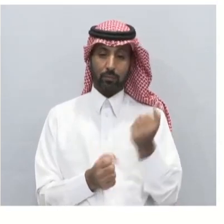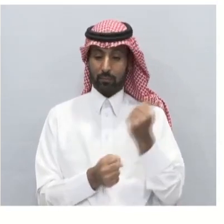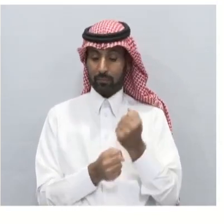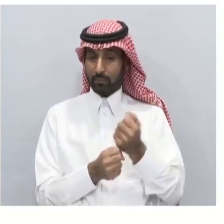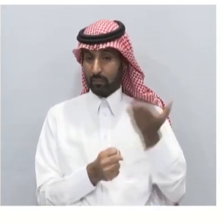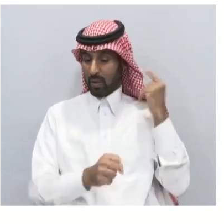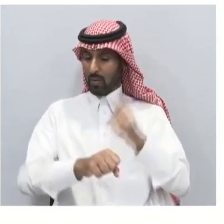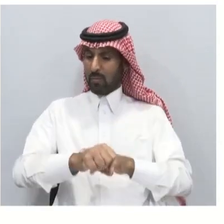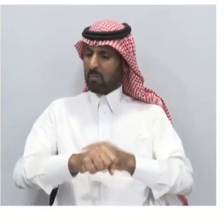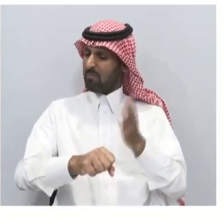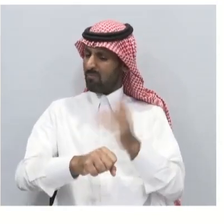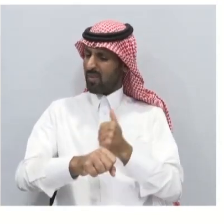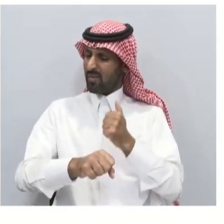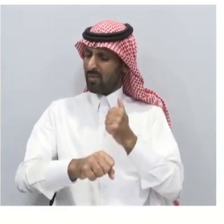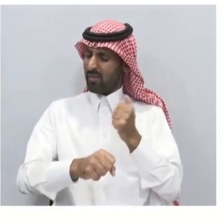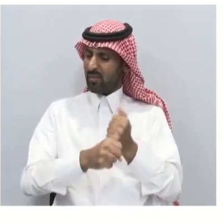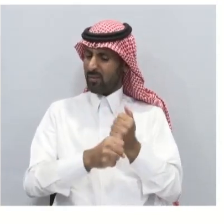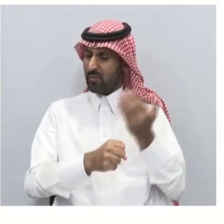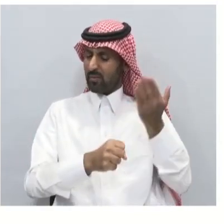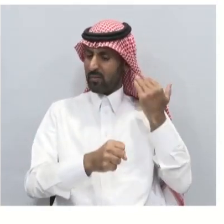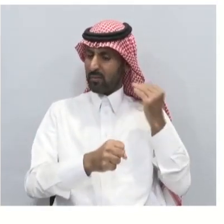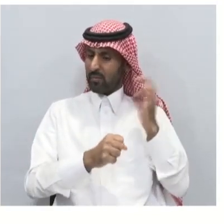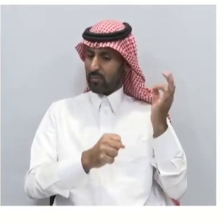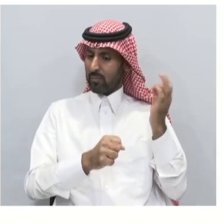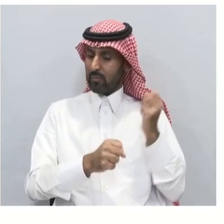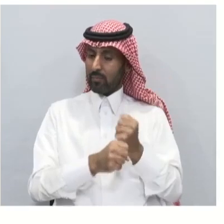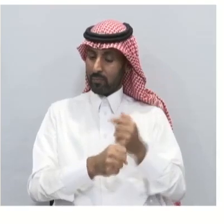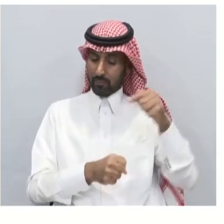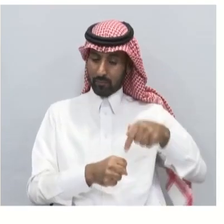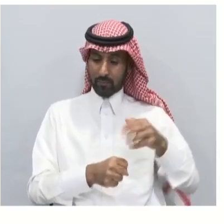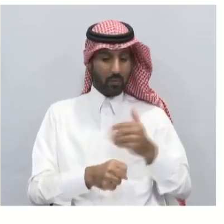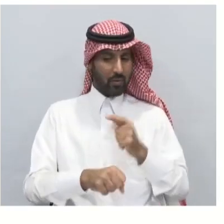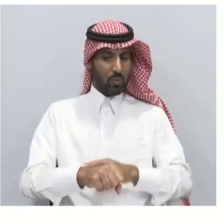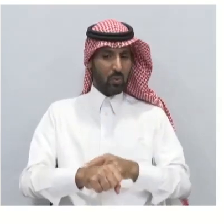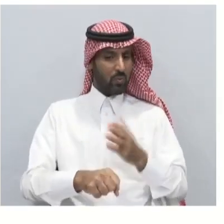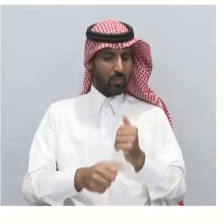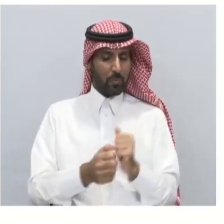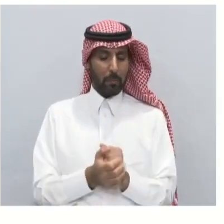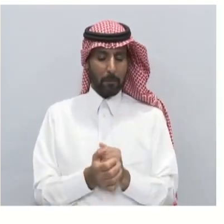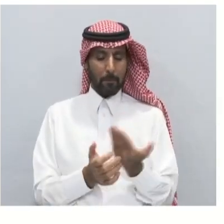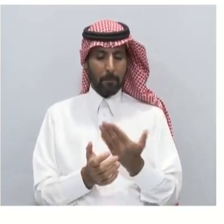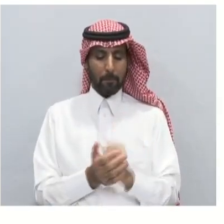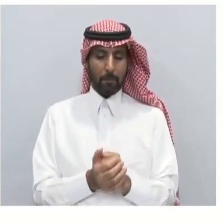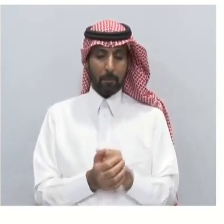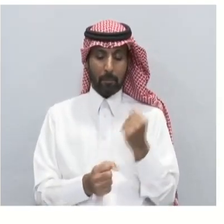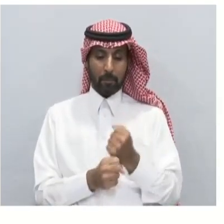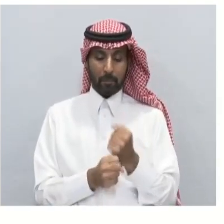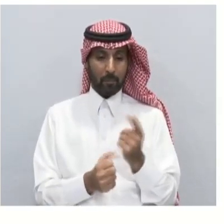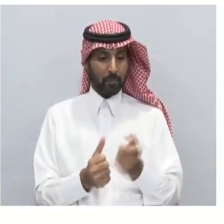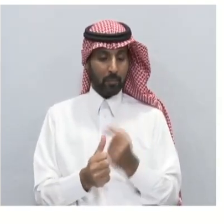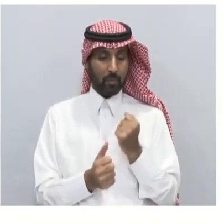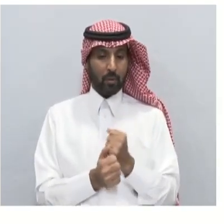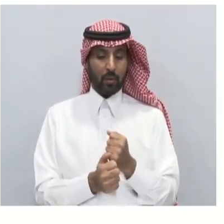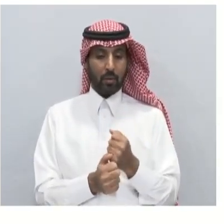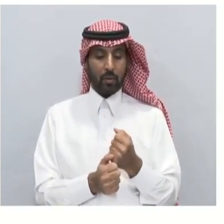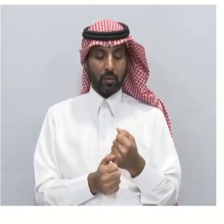And the present perfect, you can say, Sami has read a book. Okay? The third verb here, we have